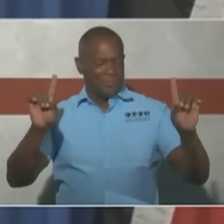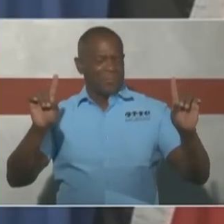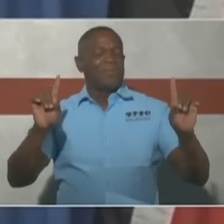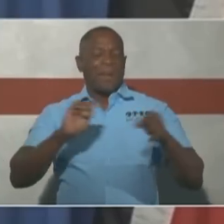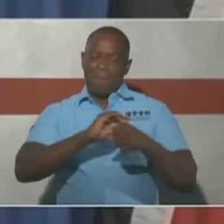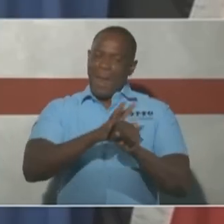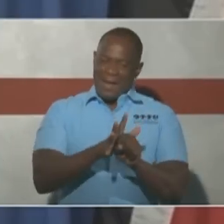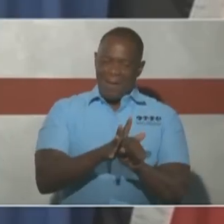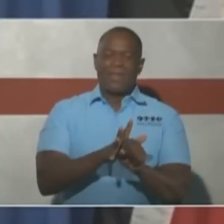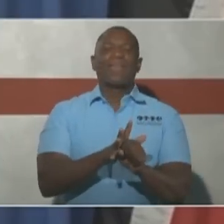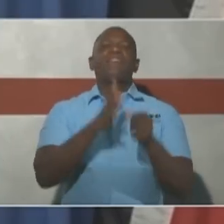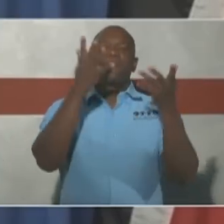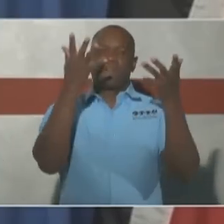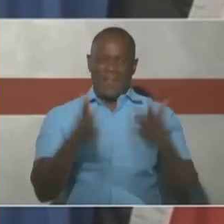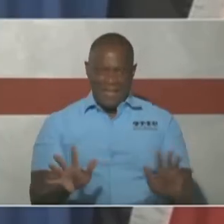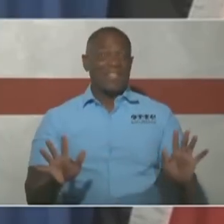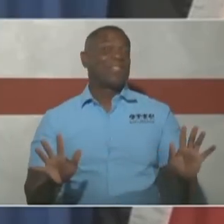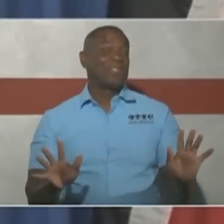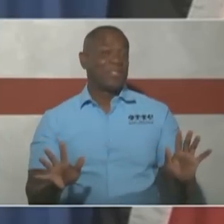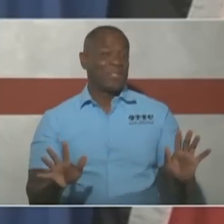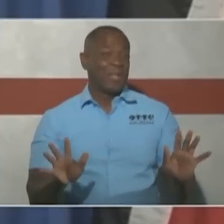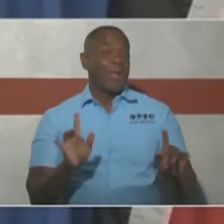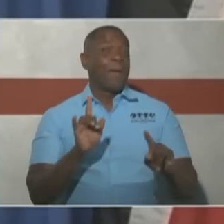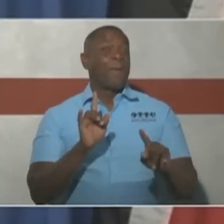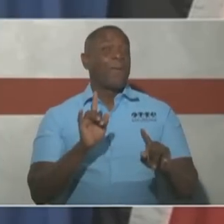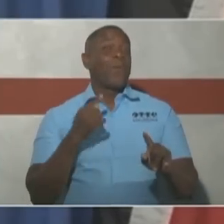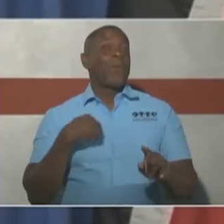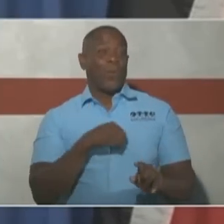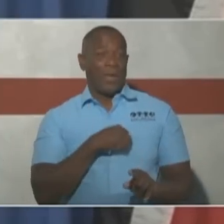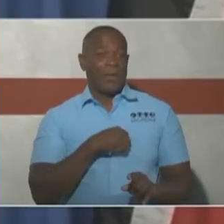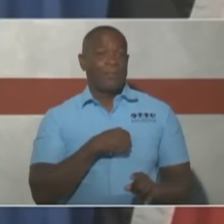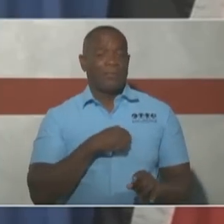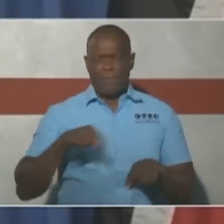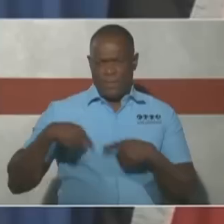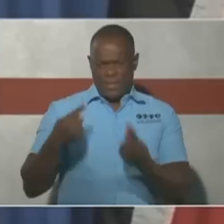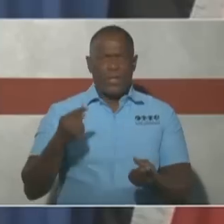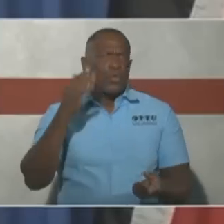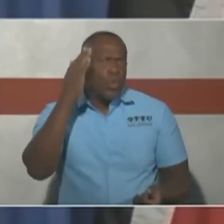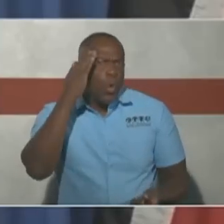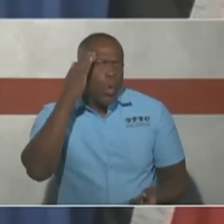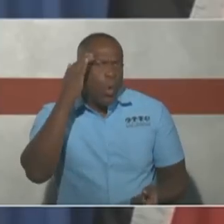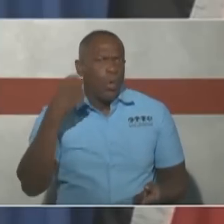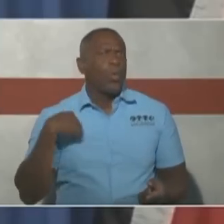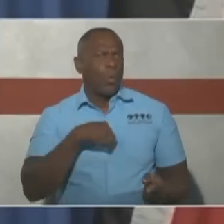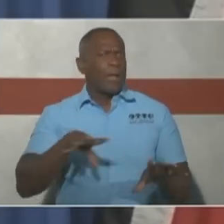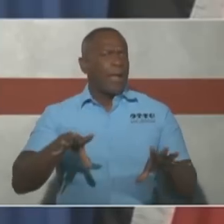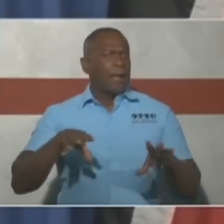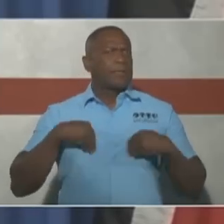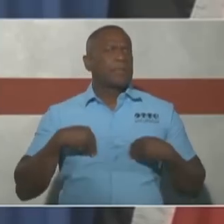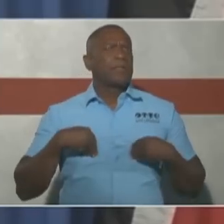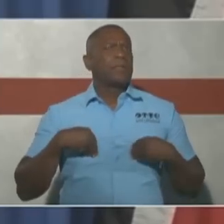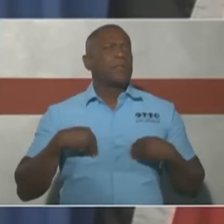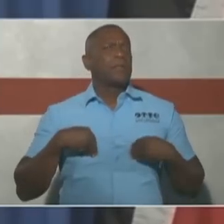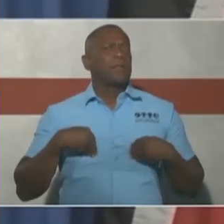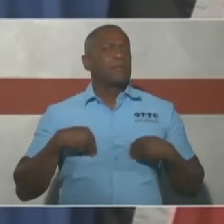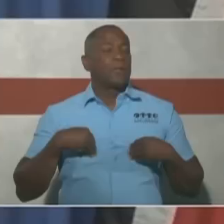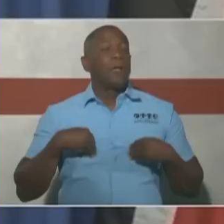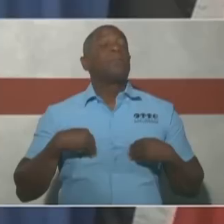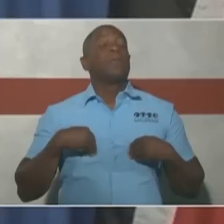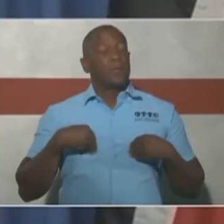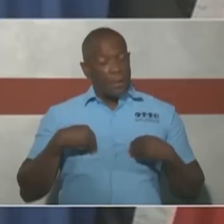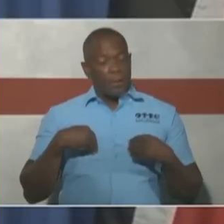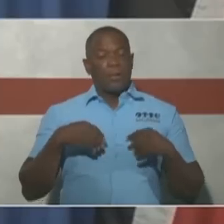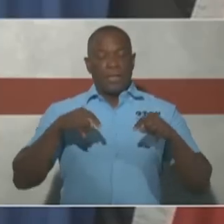expected to hear that the pandemic was over. What we have known is that we are accepting that we are having an